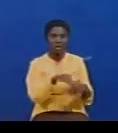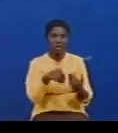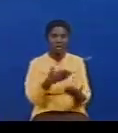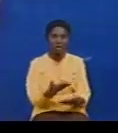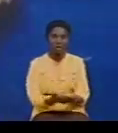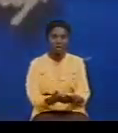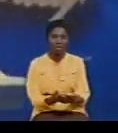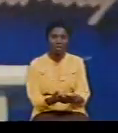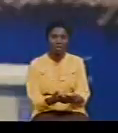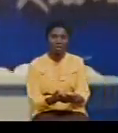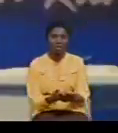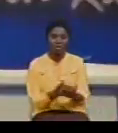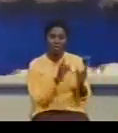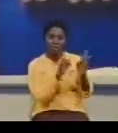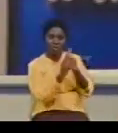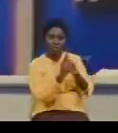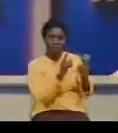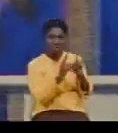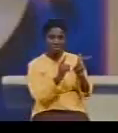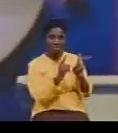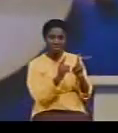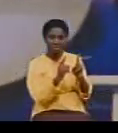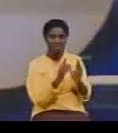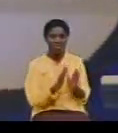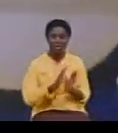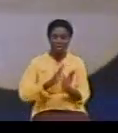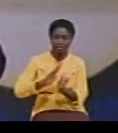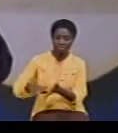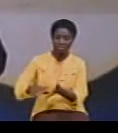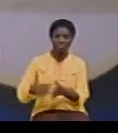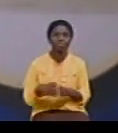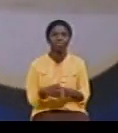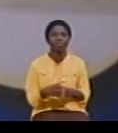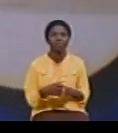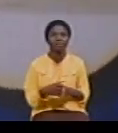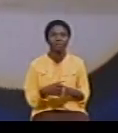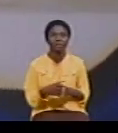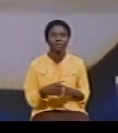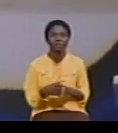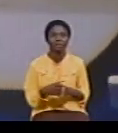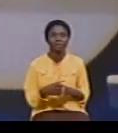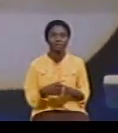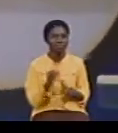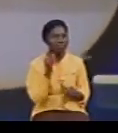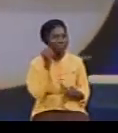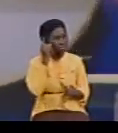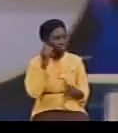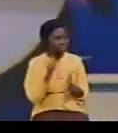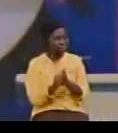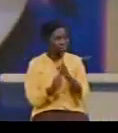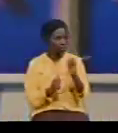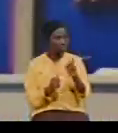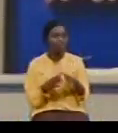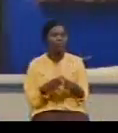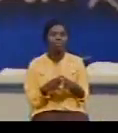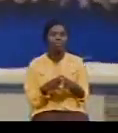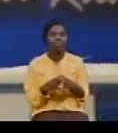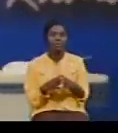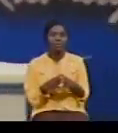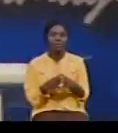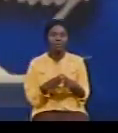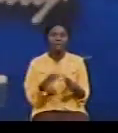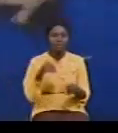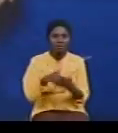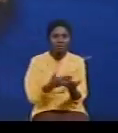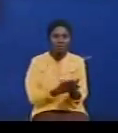all malice, laying aside, you understand that? In the morning you wake